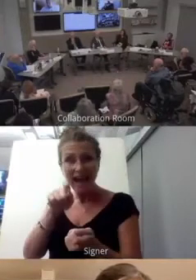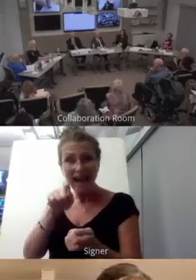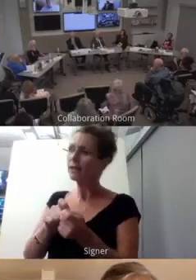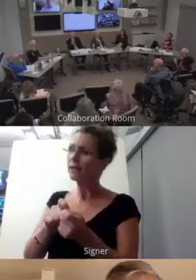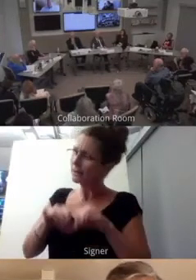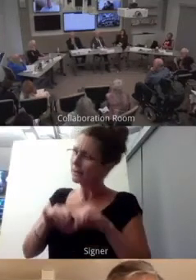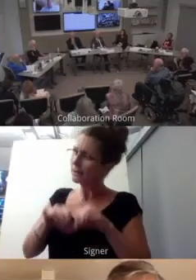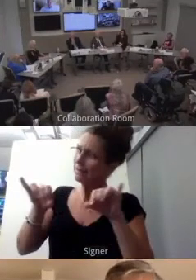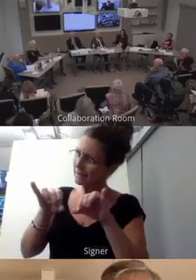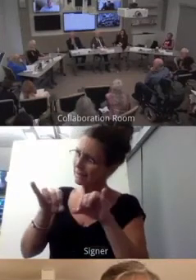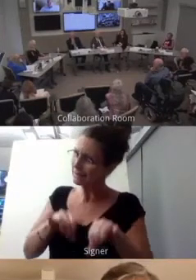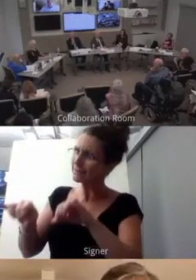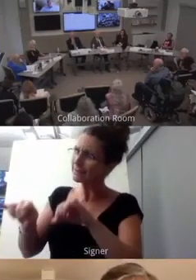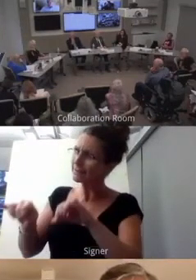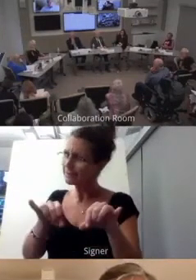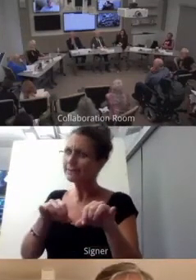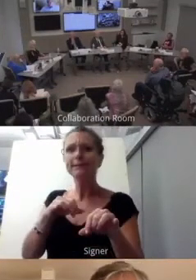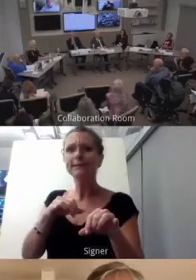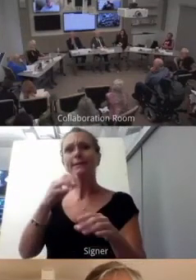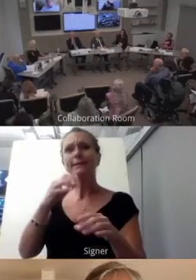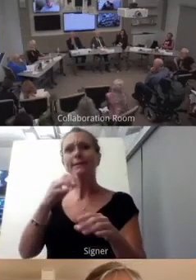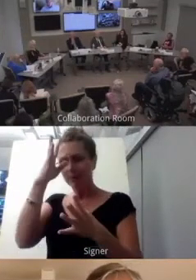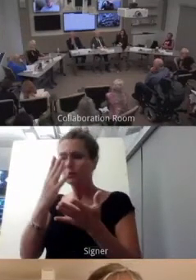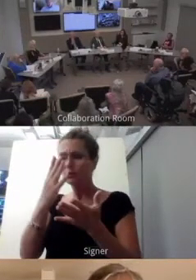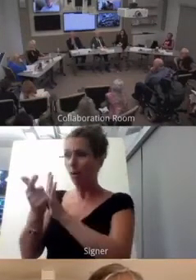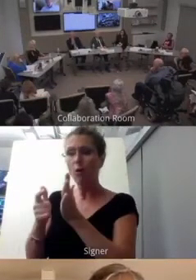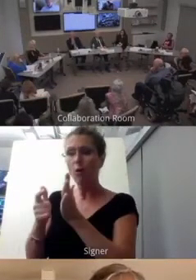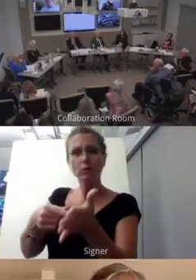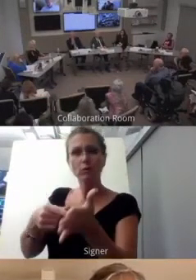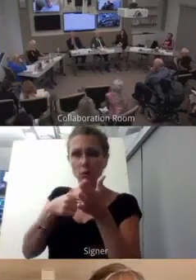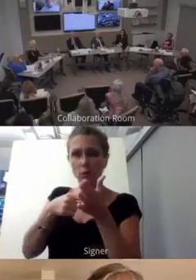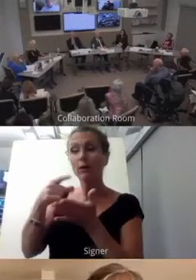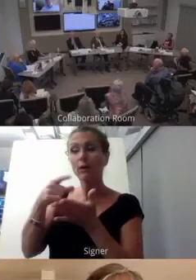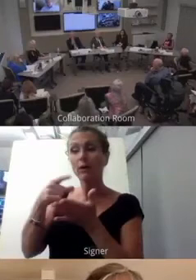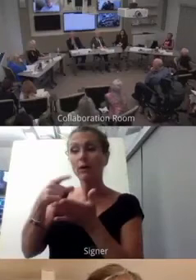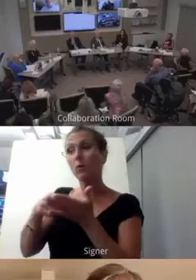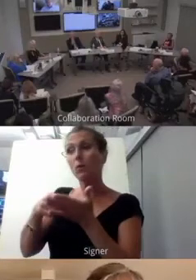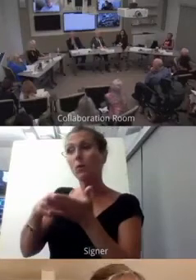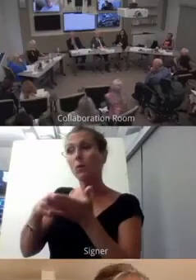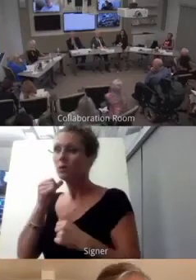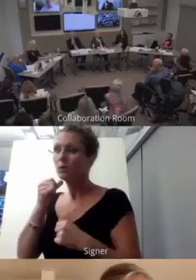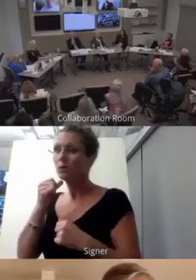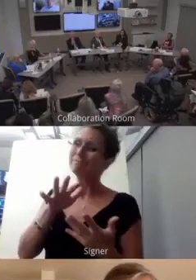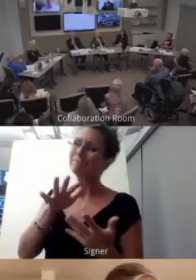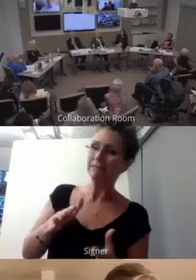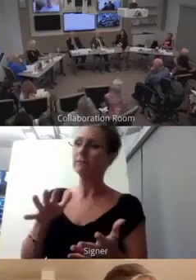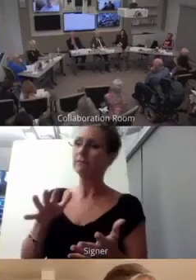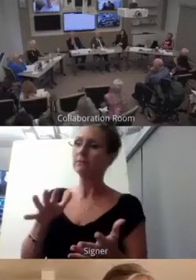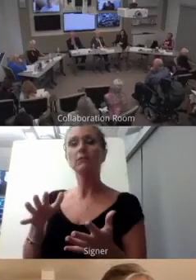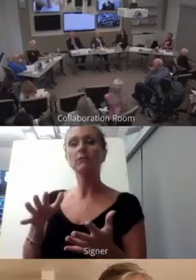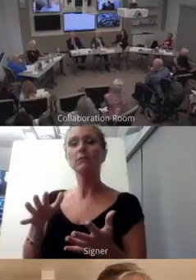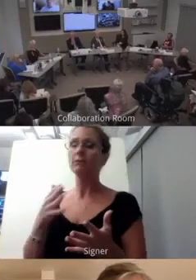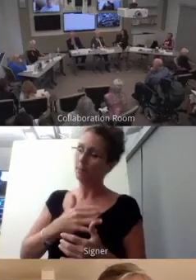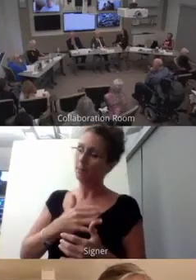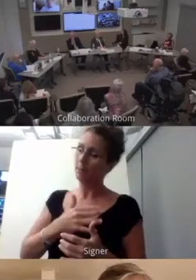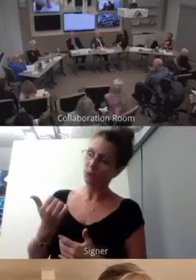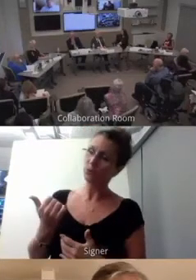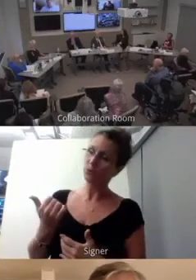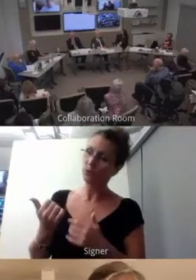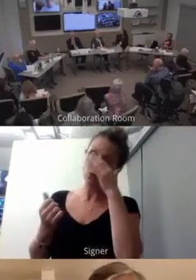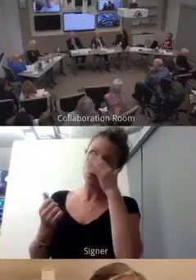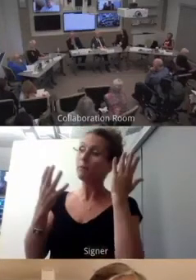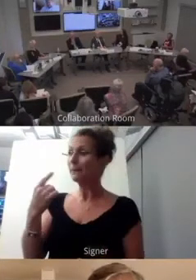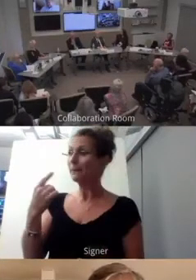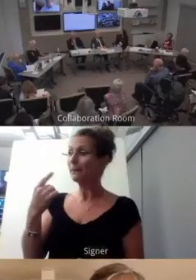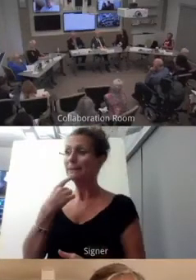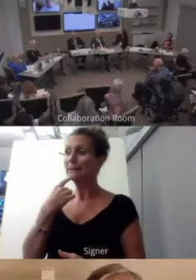as well as what works, what another agency has done, another hotel did to